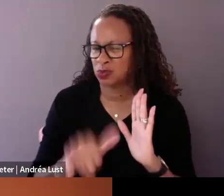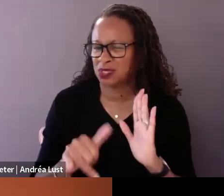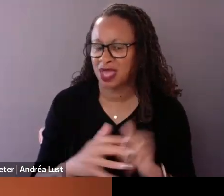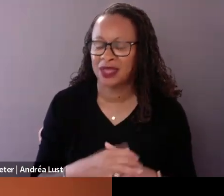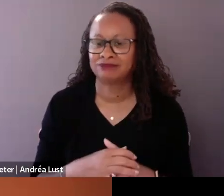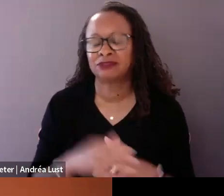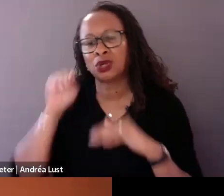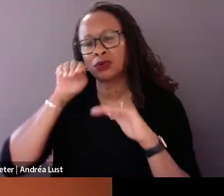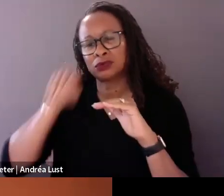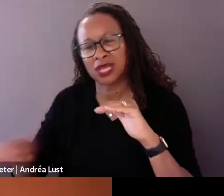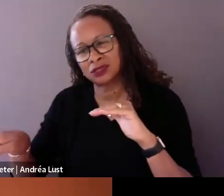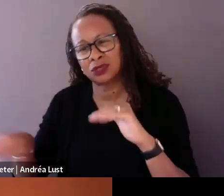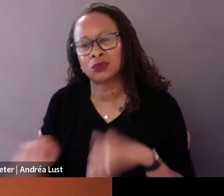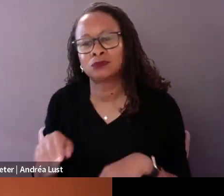beginning,